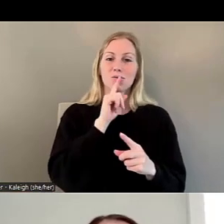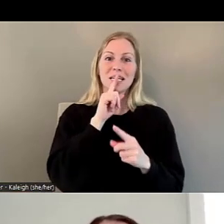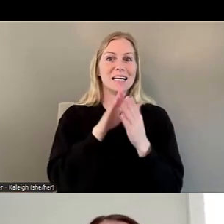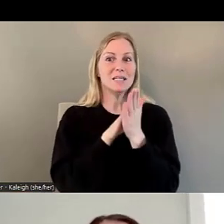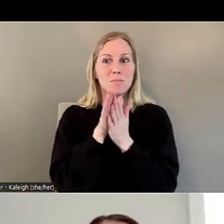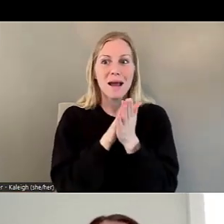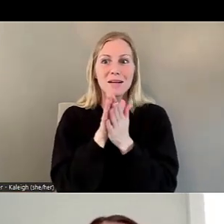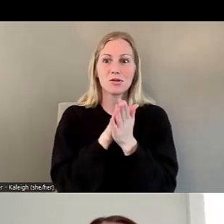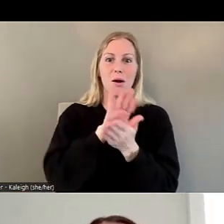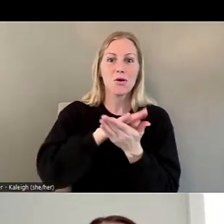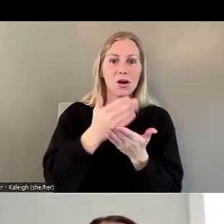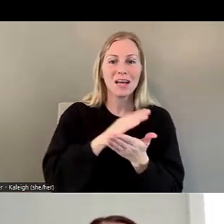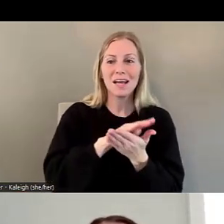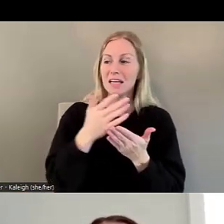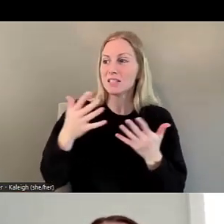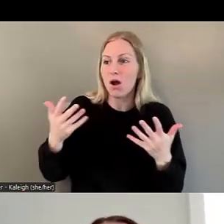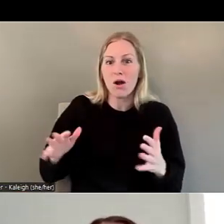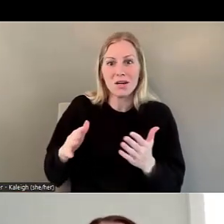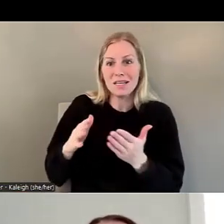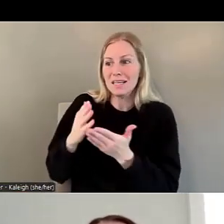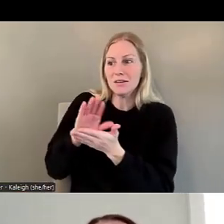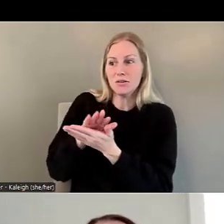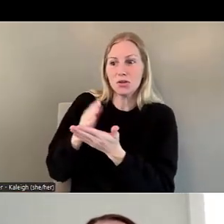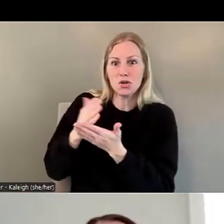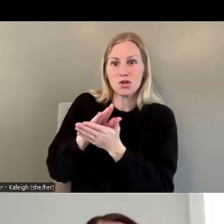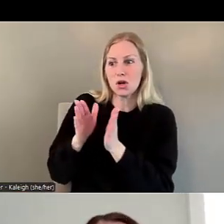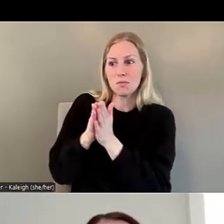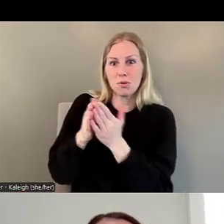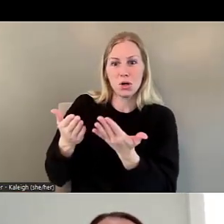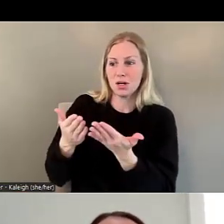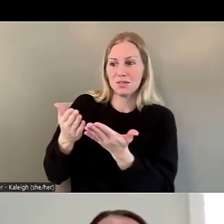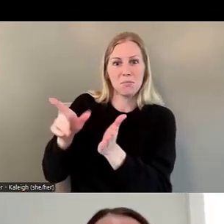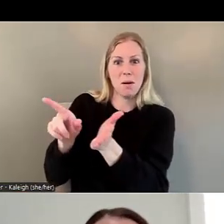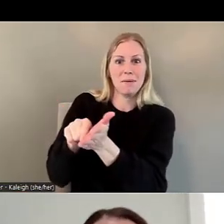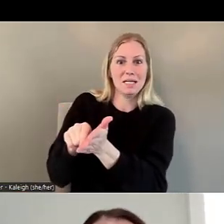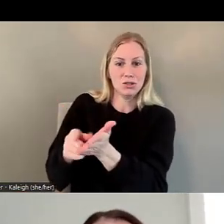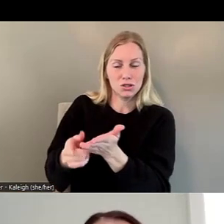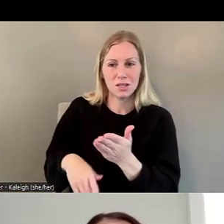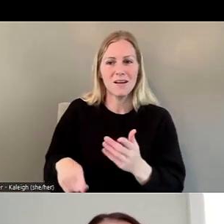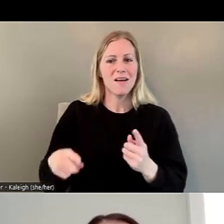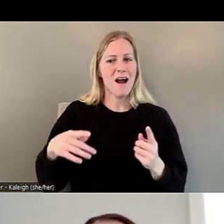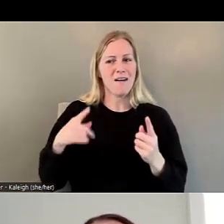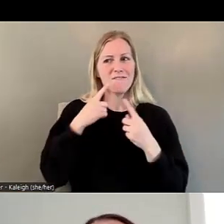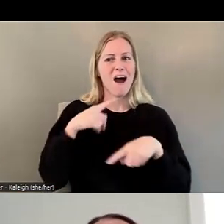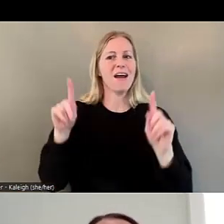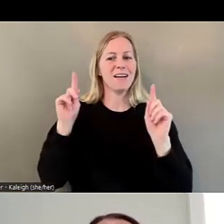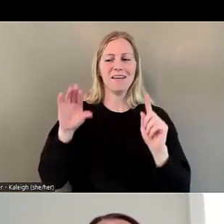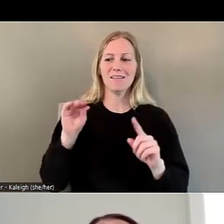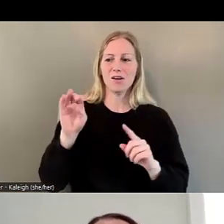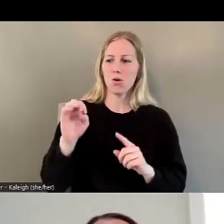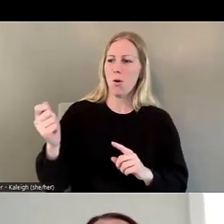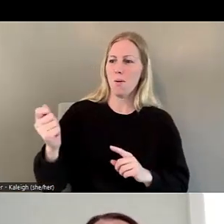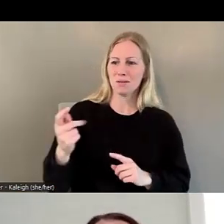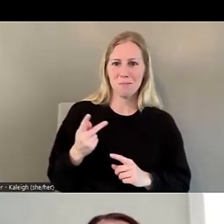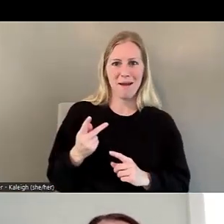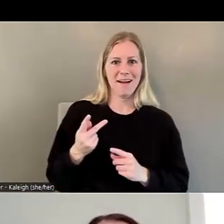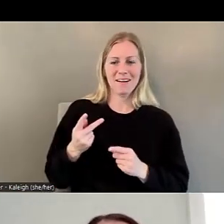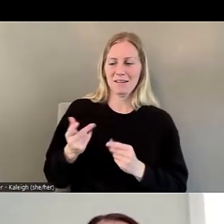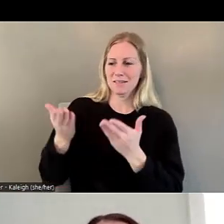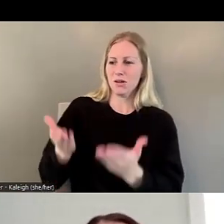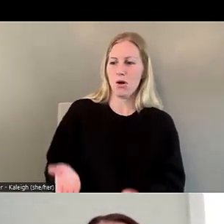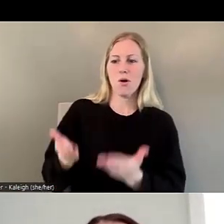which he is so proud of. I finally feel like we have the Cole back that we knew. And for some time, I wasn't sure if that would